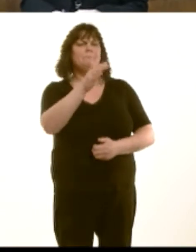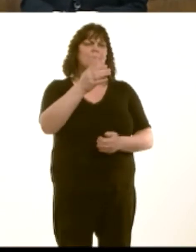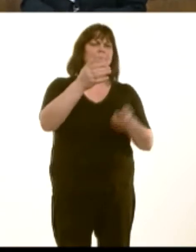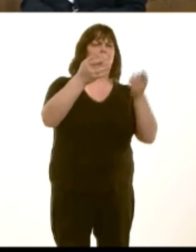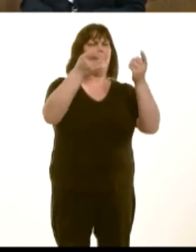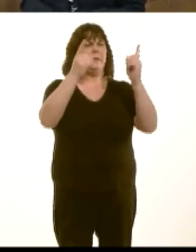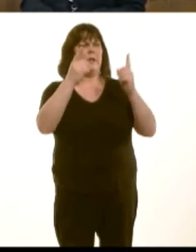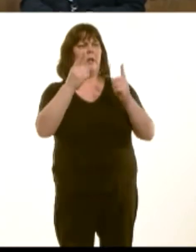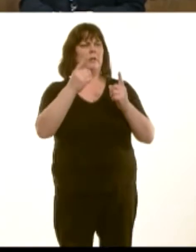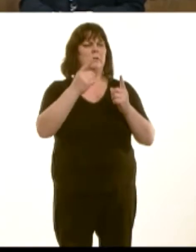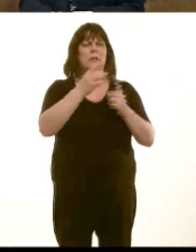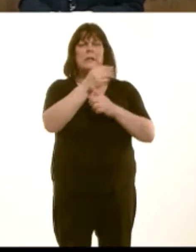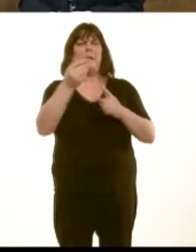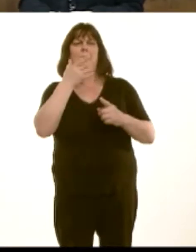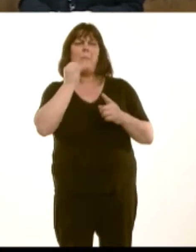impact unnecessary 999